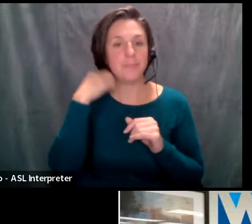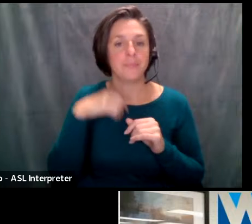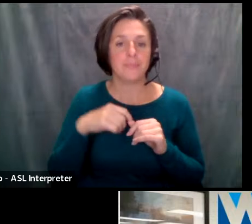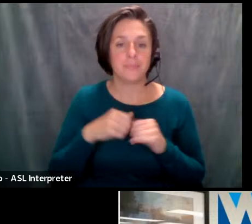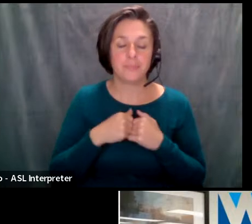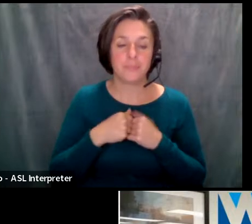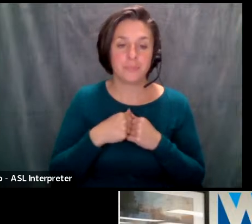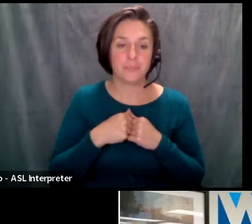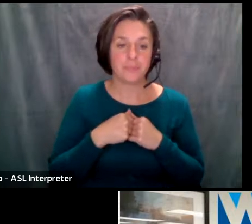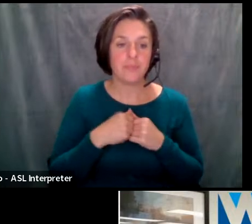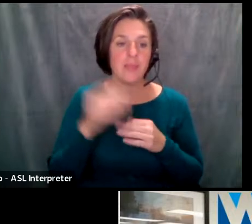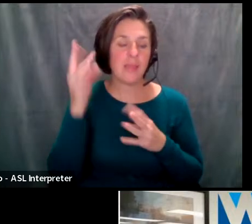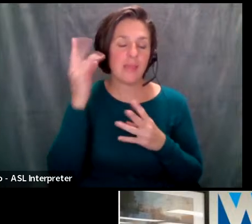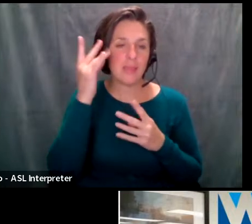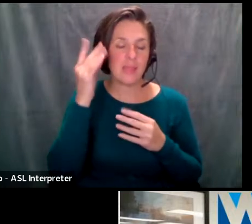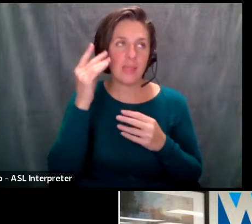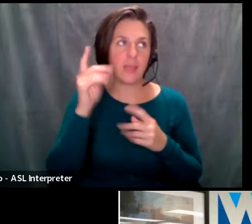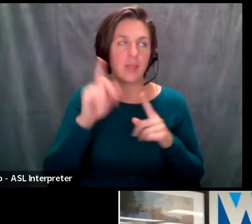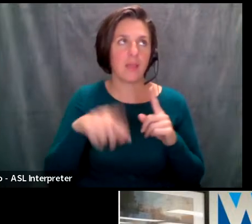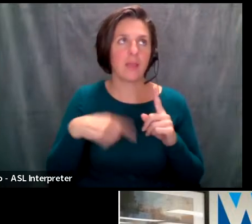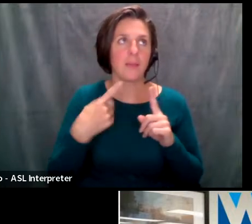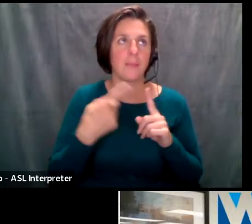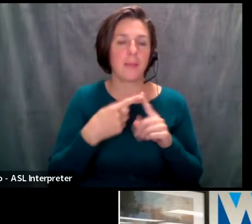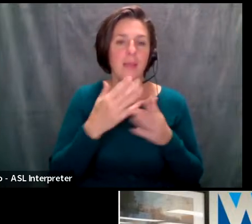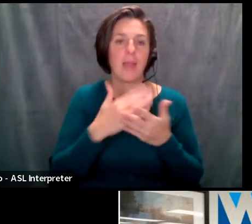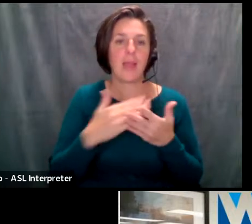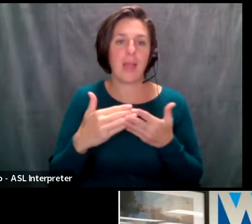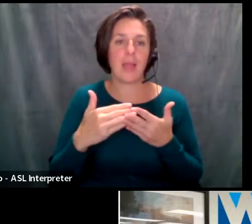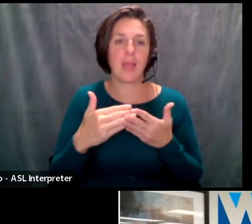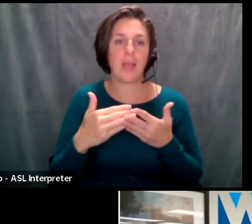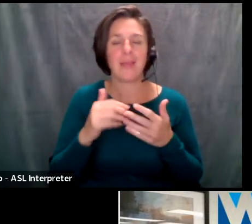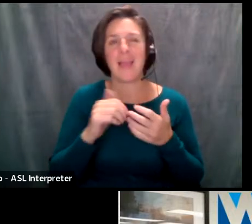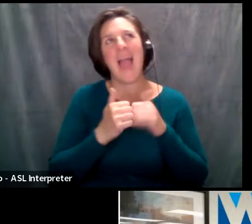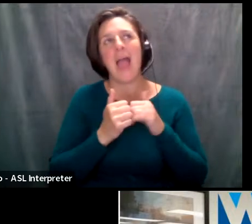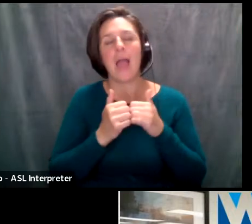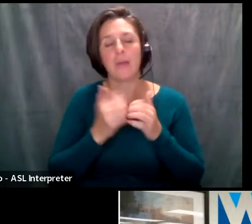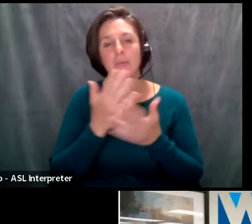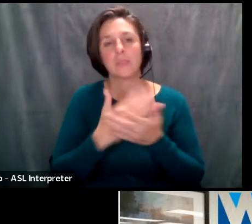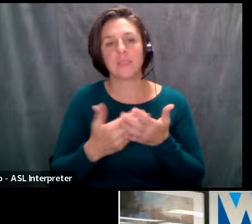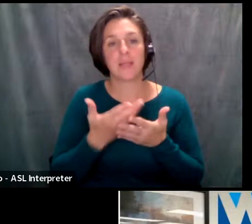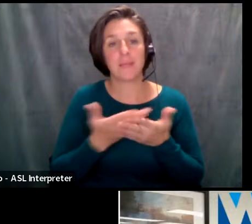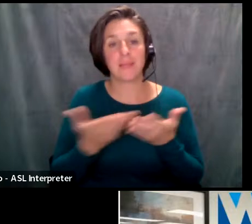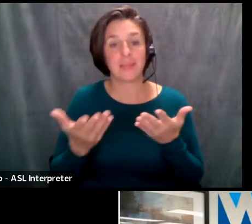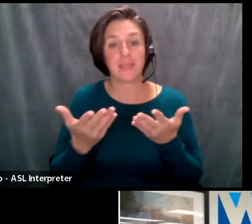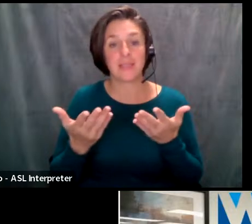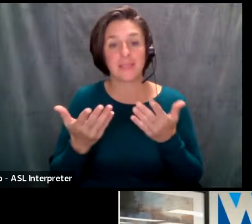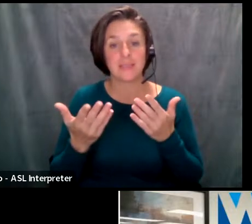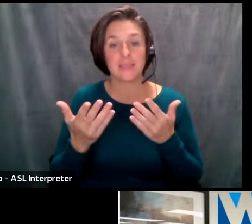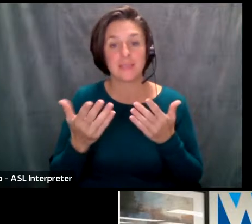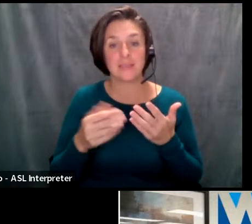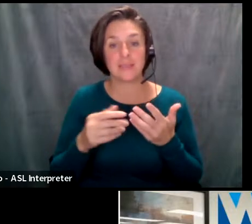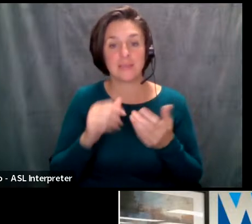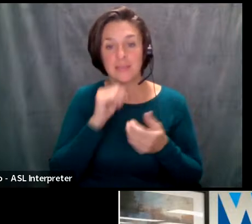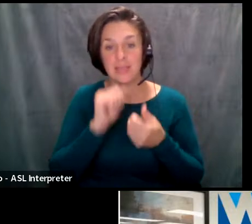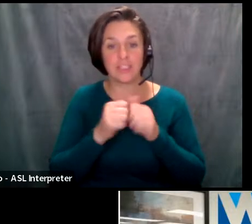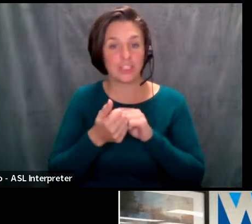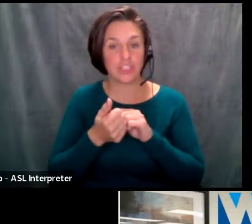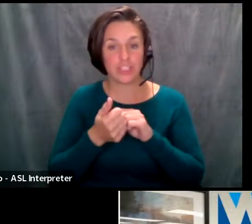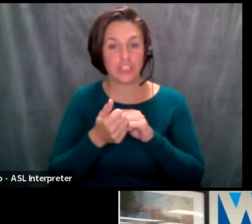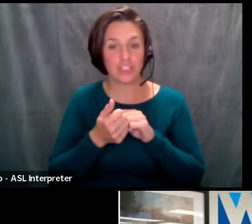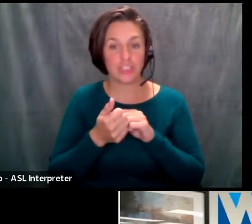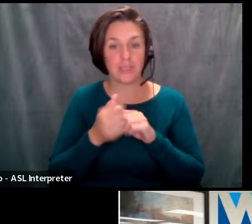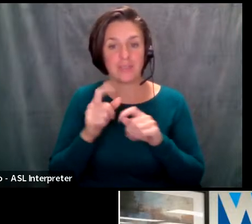and thinking about how some things, it seems like it hasn't changed that much. If we are not moving the